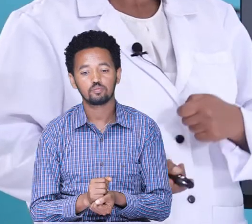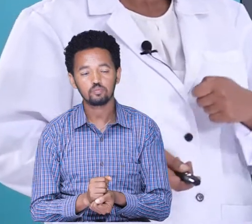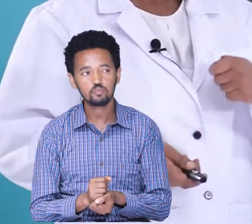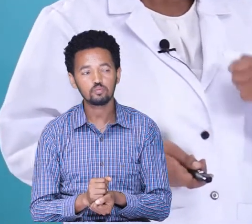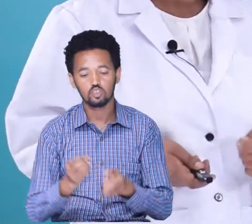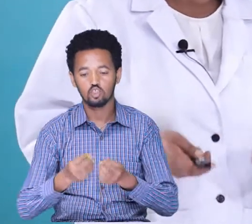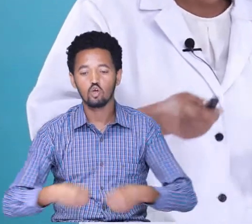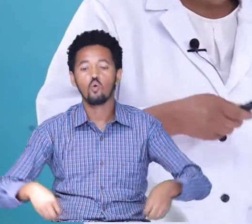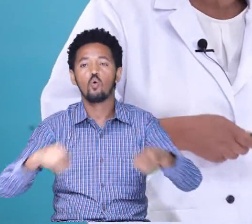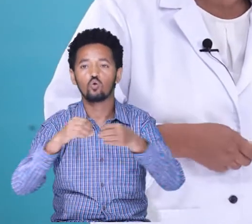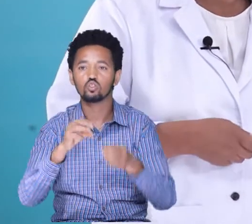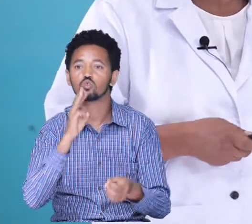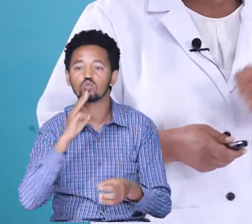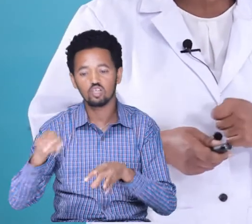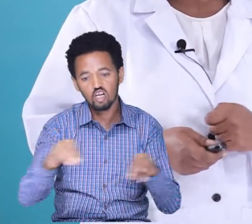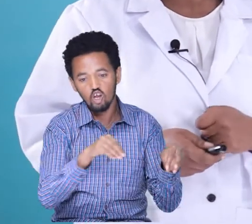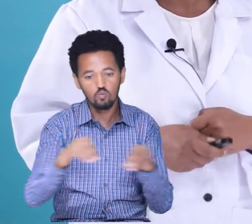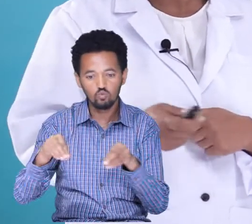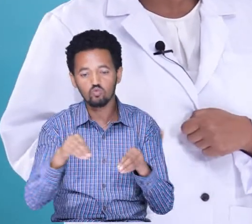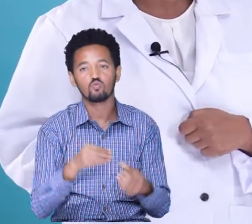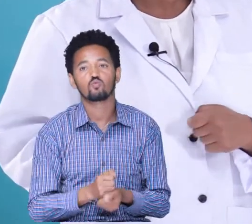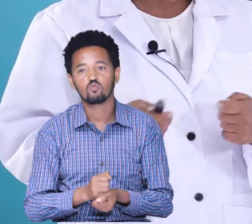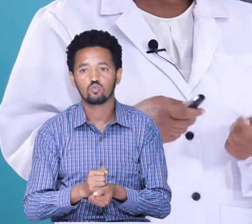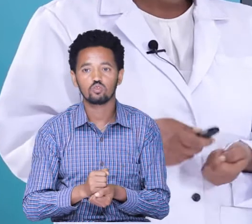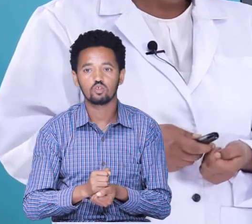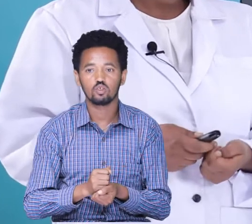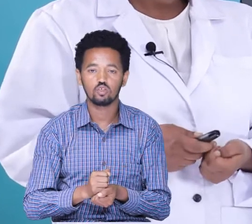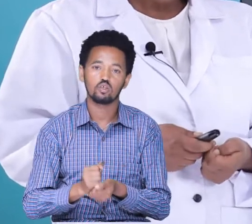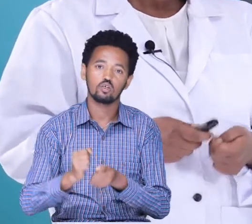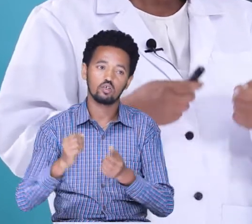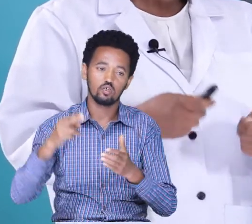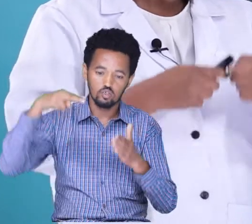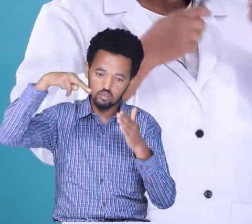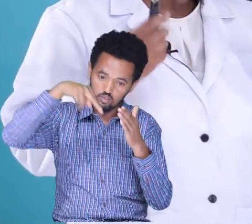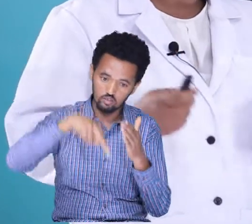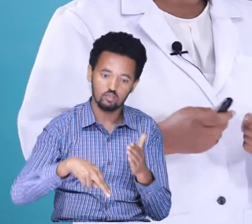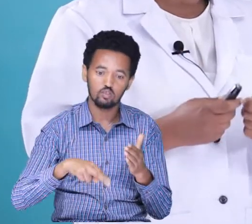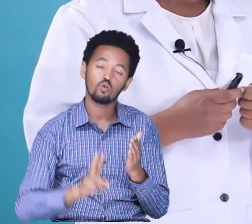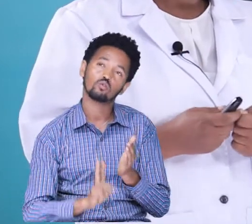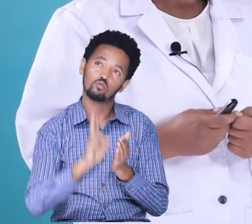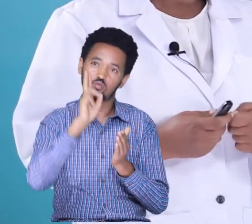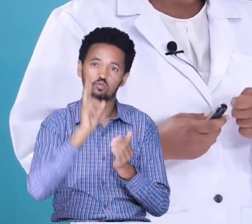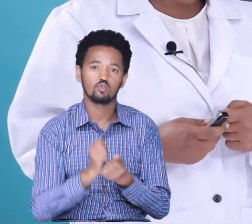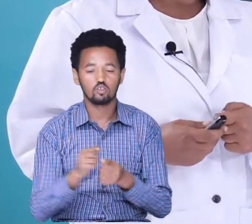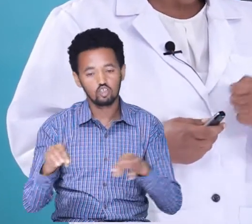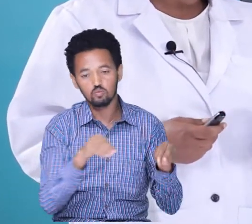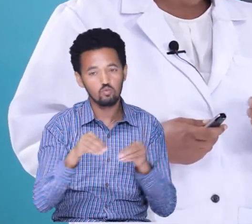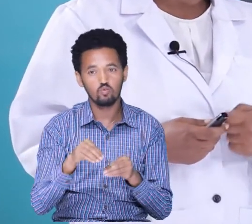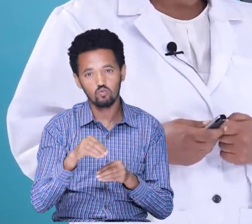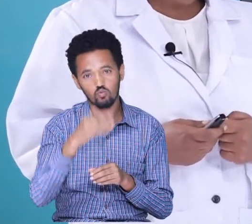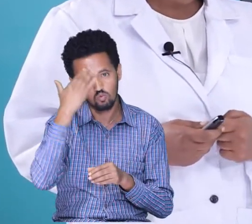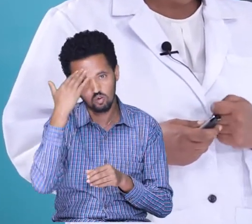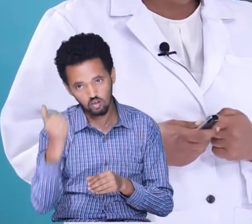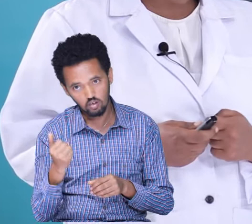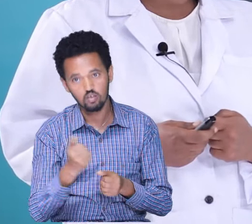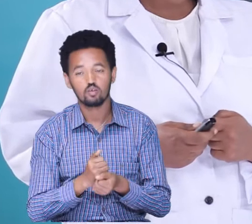Ocean water moves horizontally and vertically. Why ocean waters move? Because of different